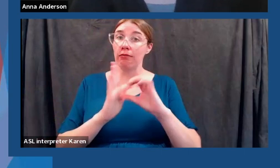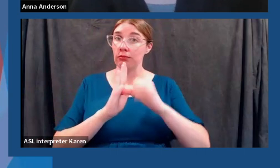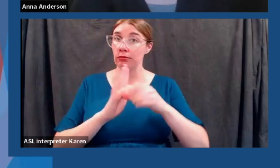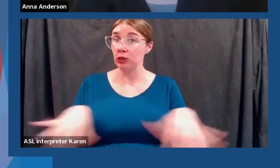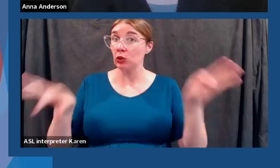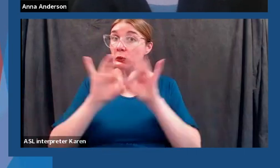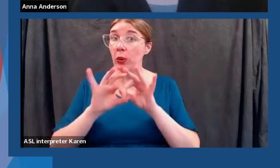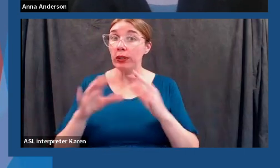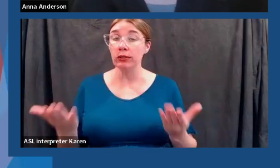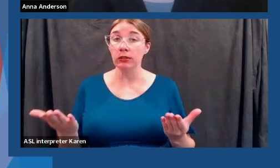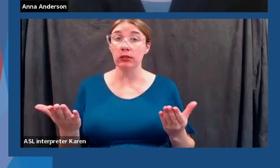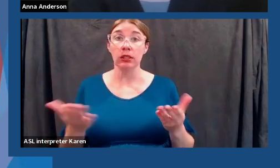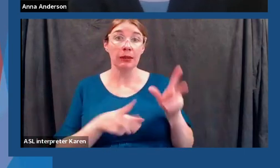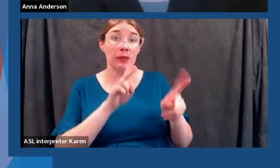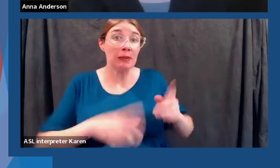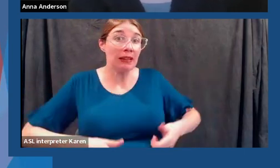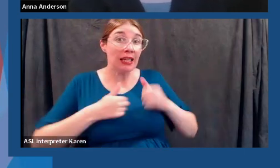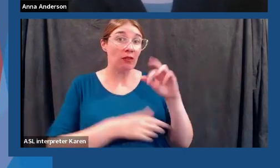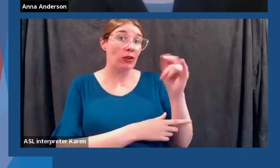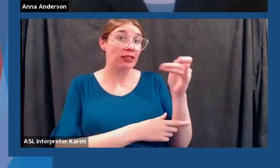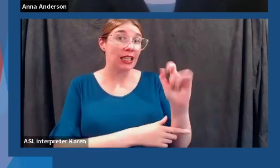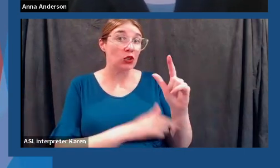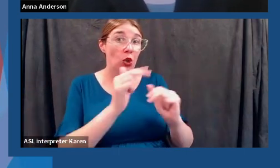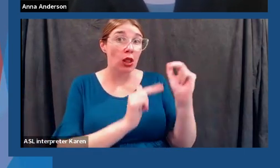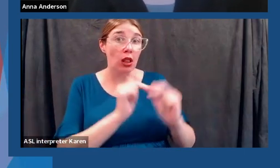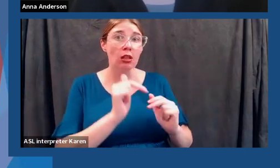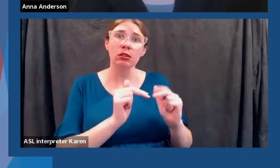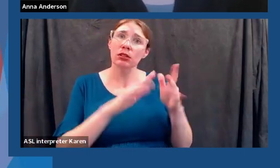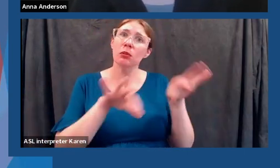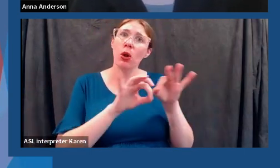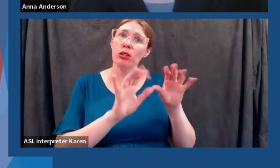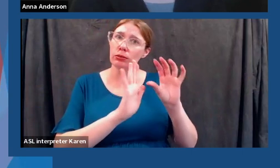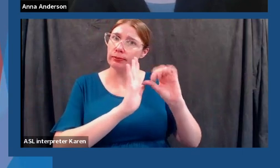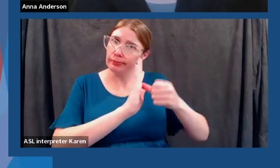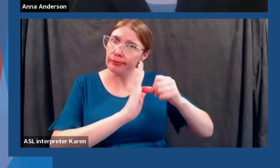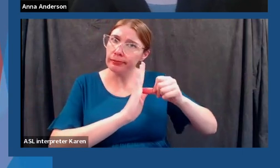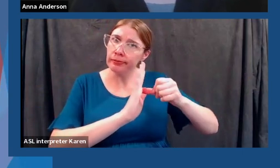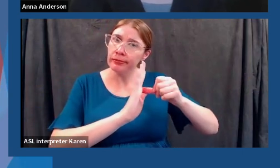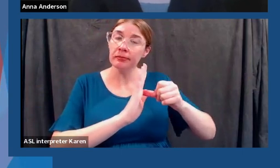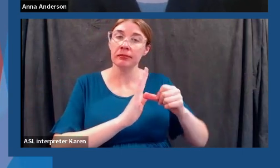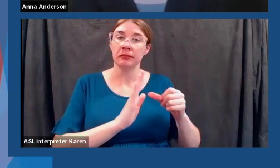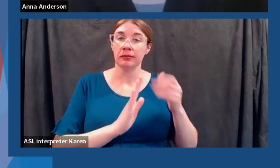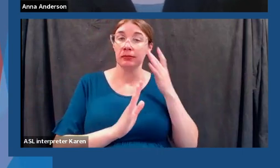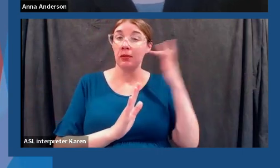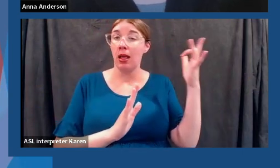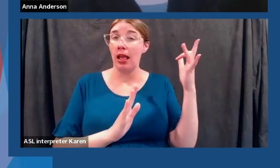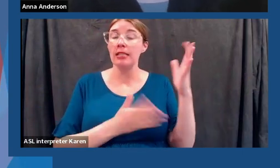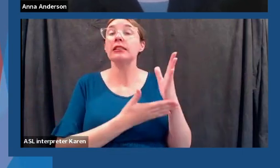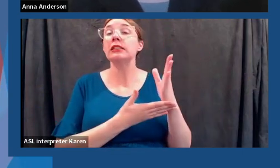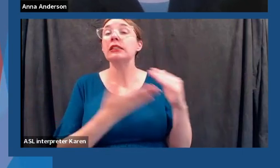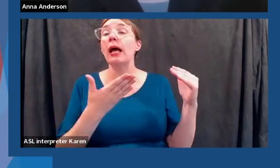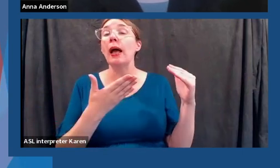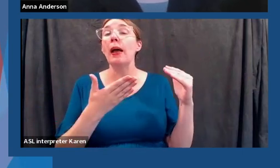for people living in residential settings, because I think there is sometimes with some